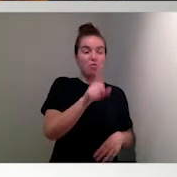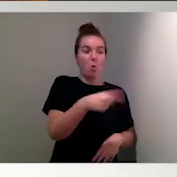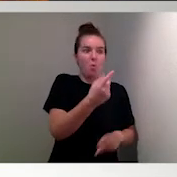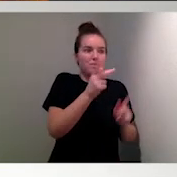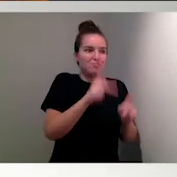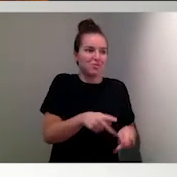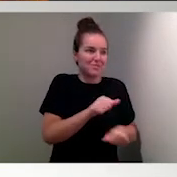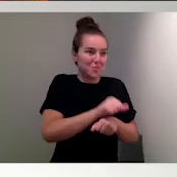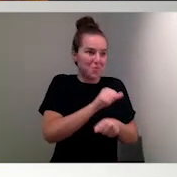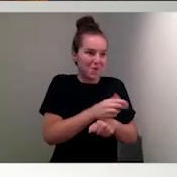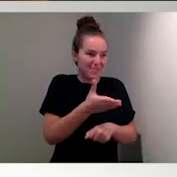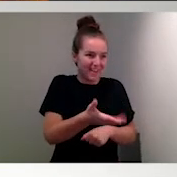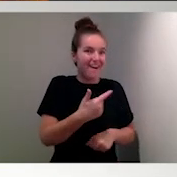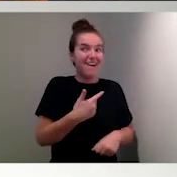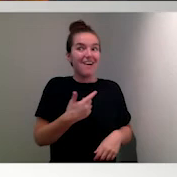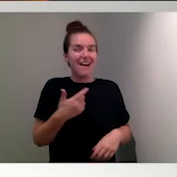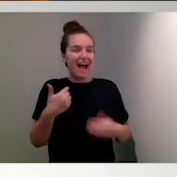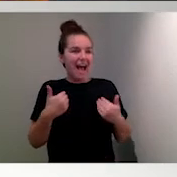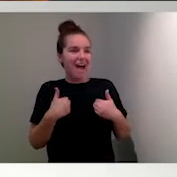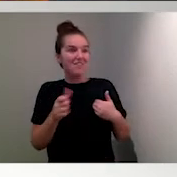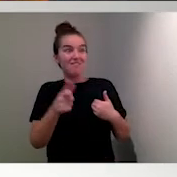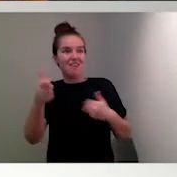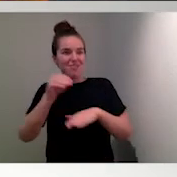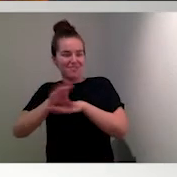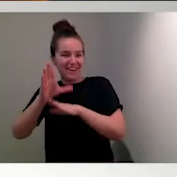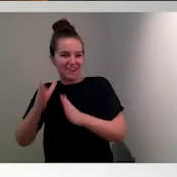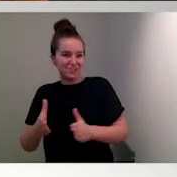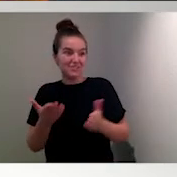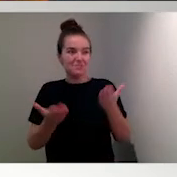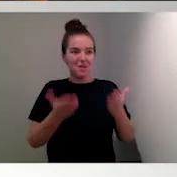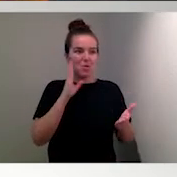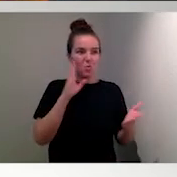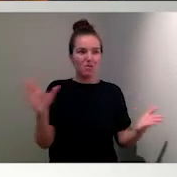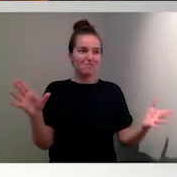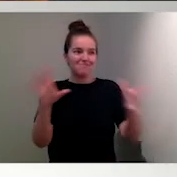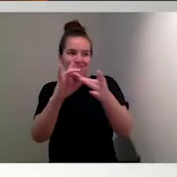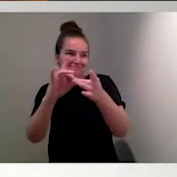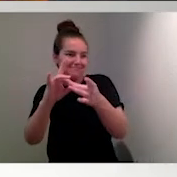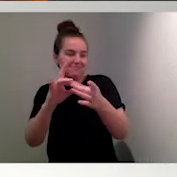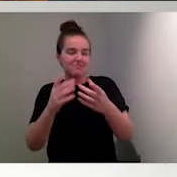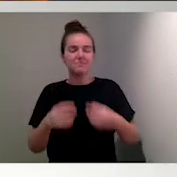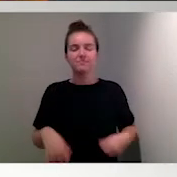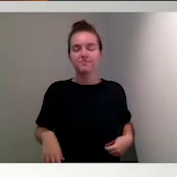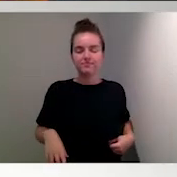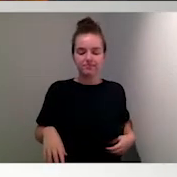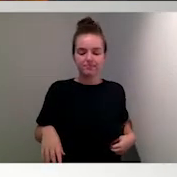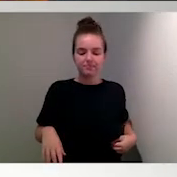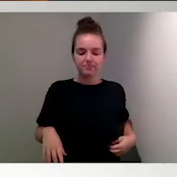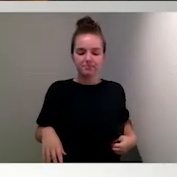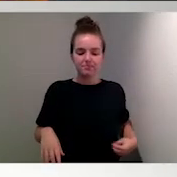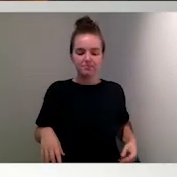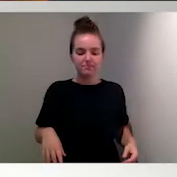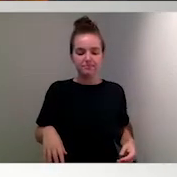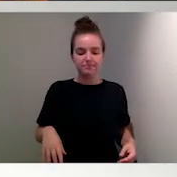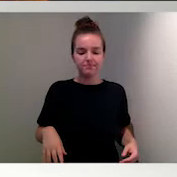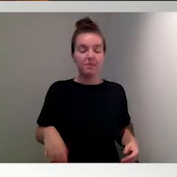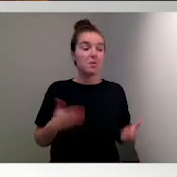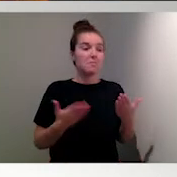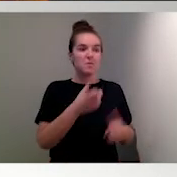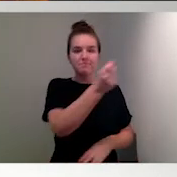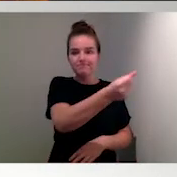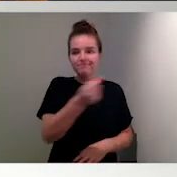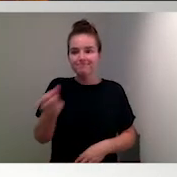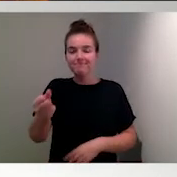pair you with them. For example, I would put you with an agent who has a visual impairment and has